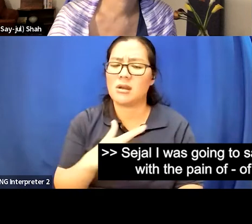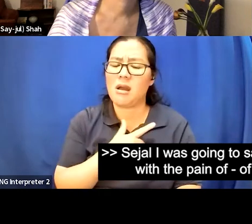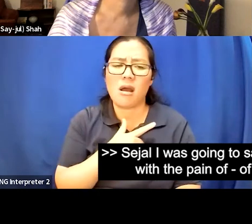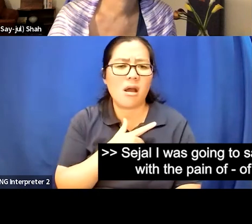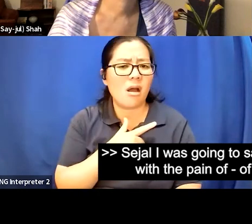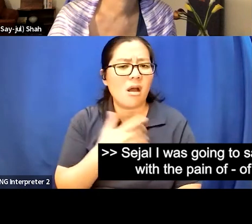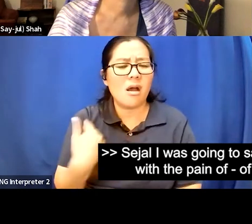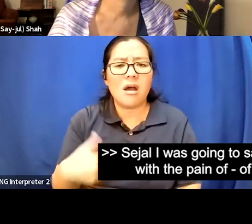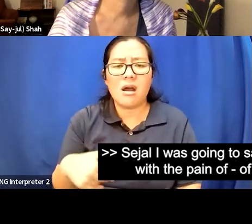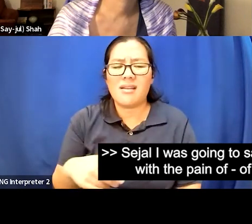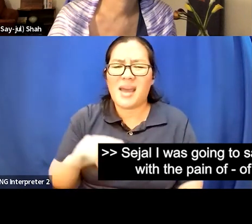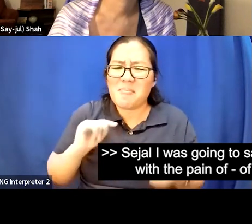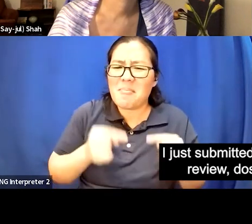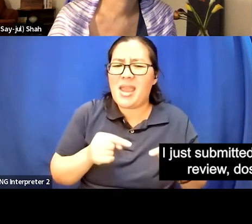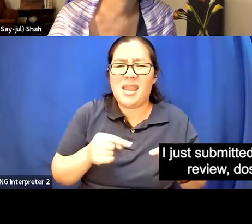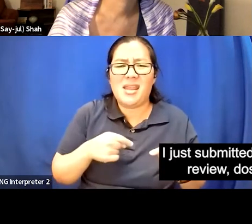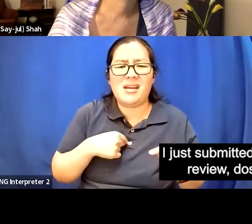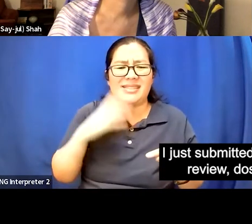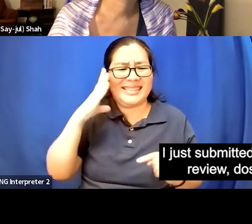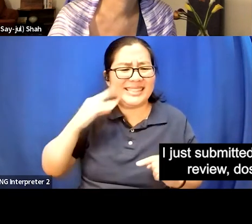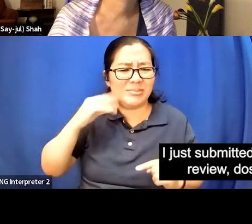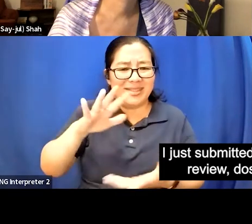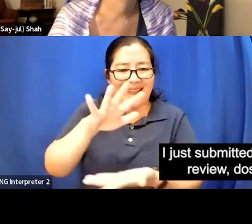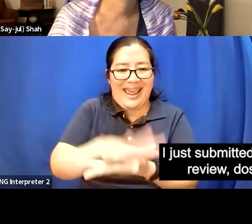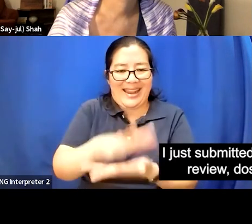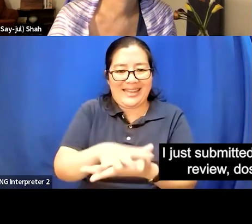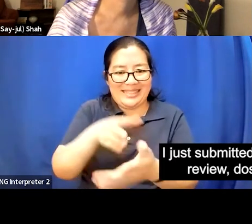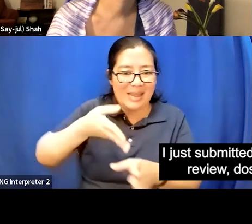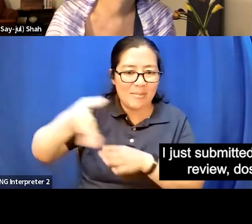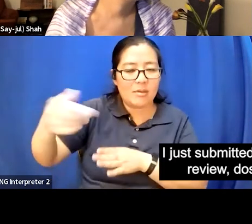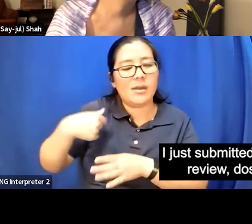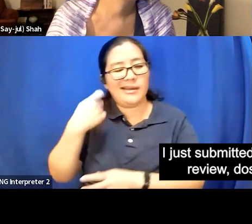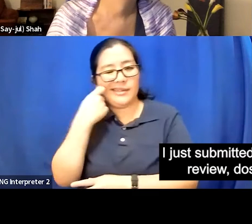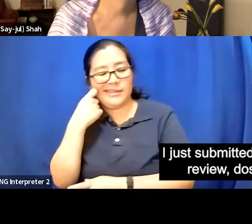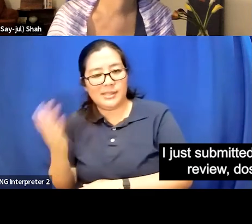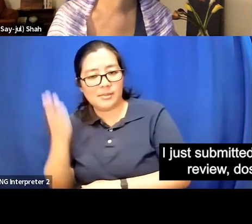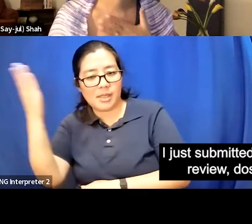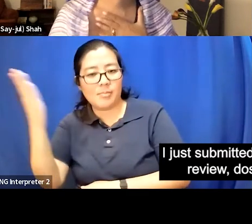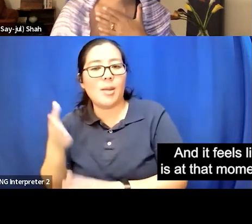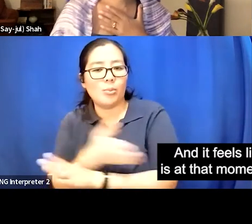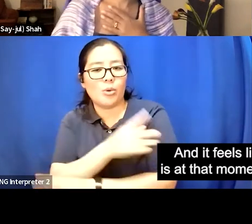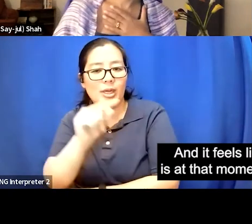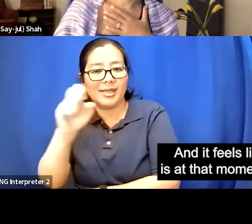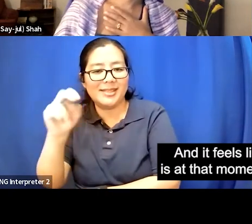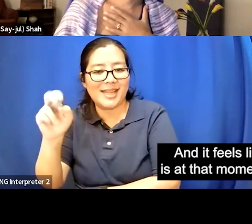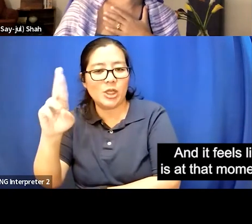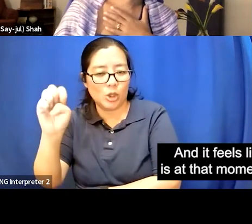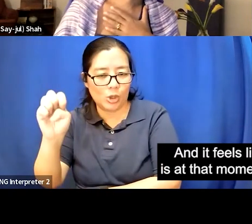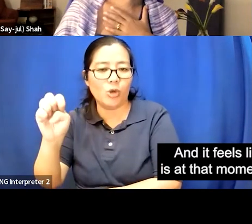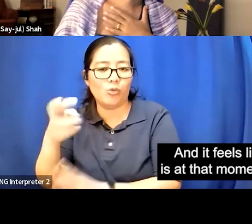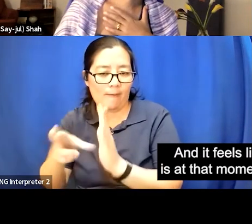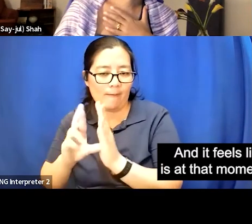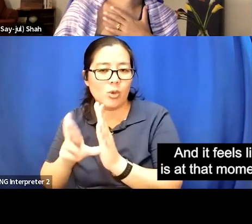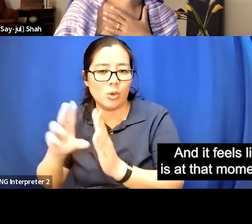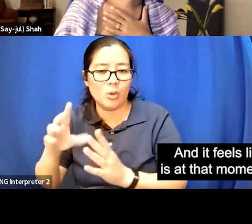pain of being in academia. I just submitted my pre-tenure review dossier today, and it feels like